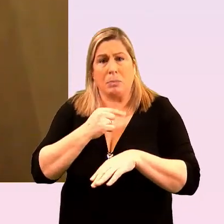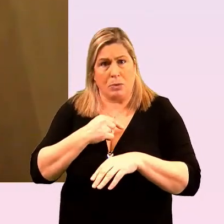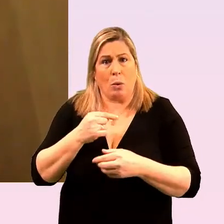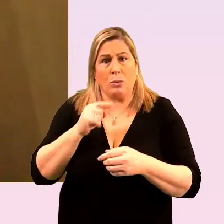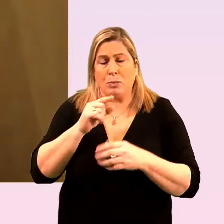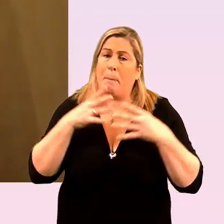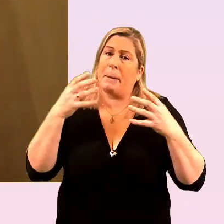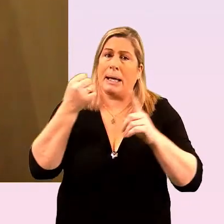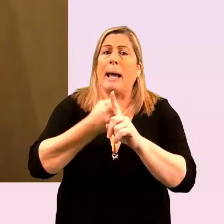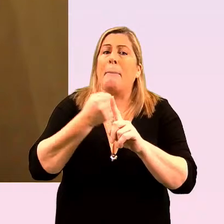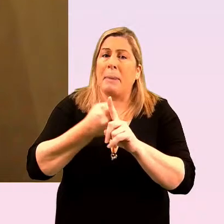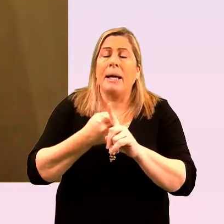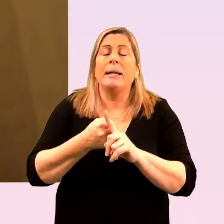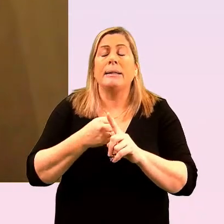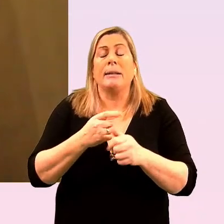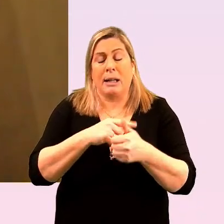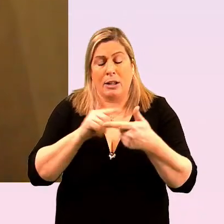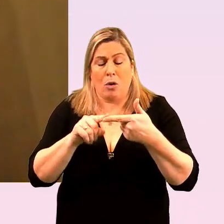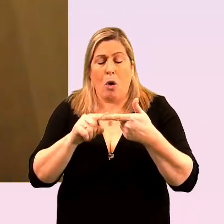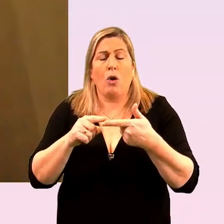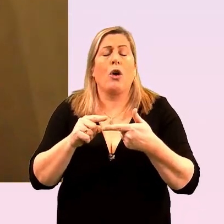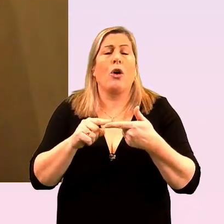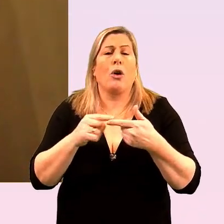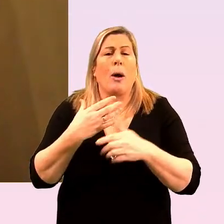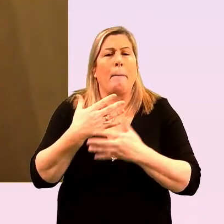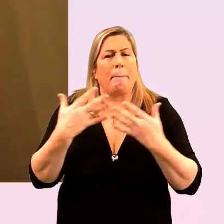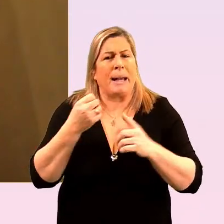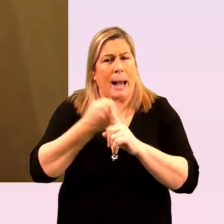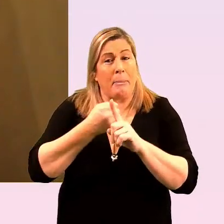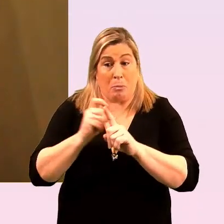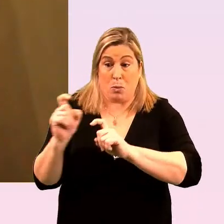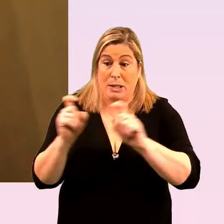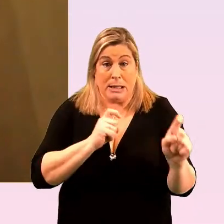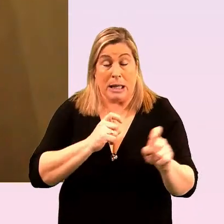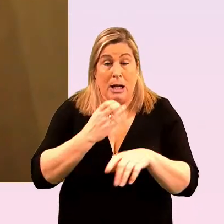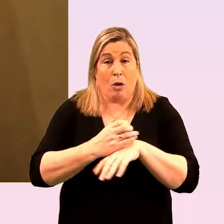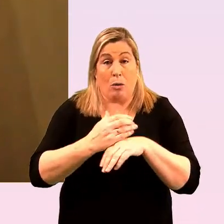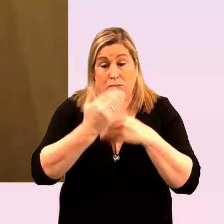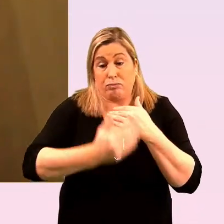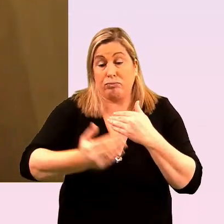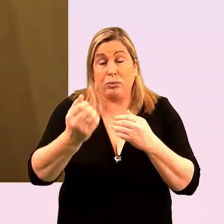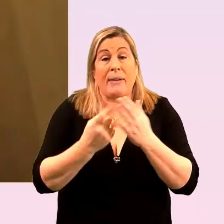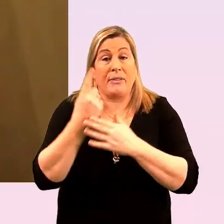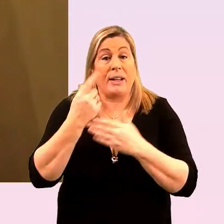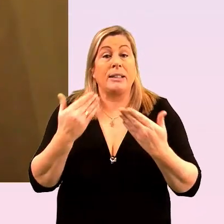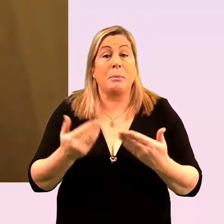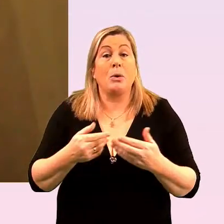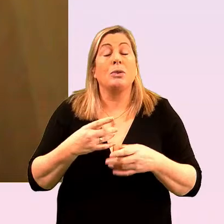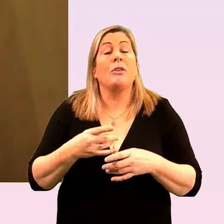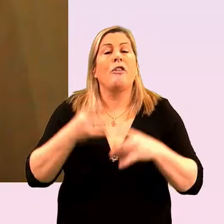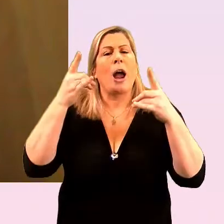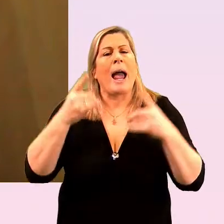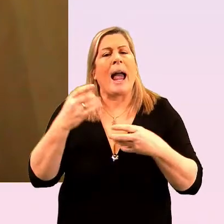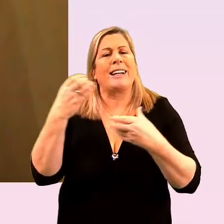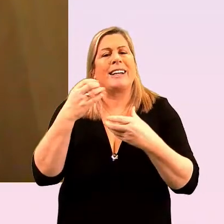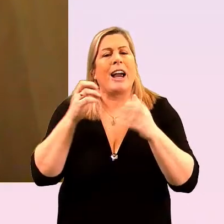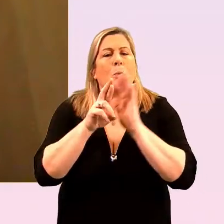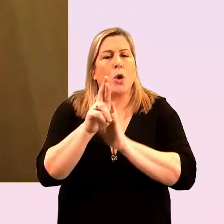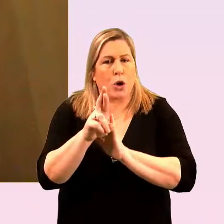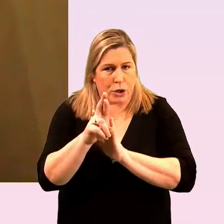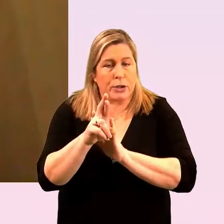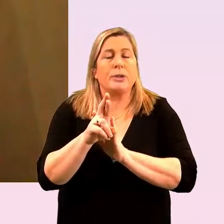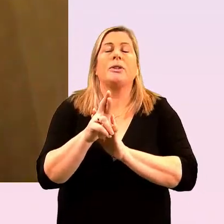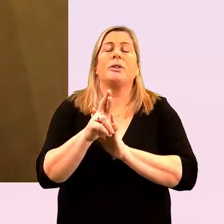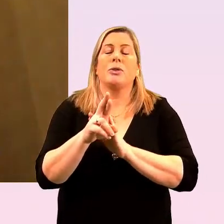big campaign. And the other very big campaign that we run, and we're still running it, there's an event on at the moment, is for healthcare workers. So